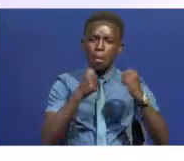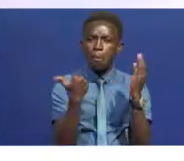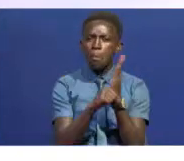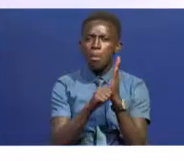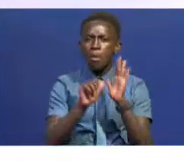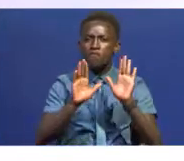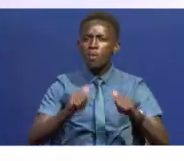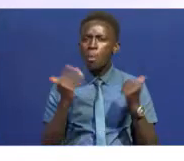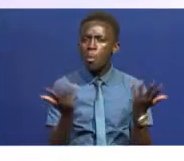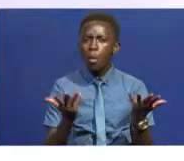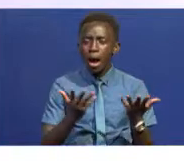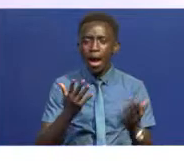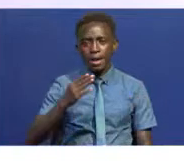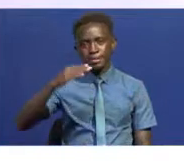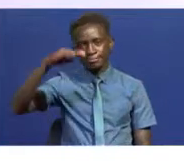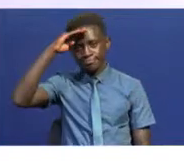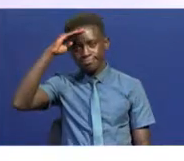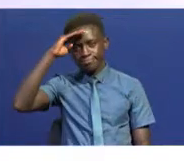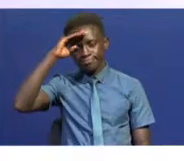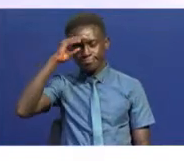driving, drunken driving.